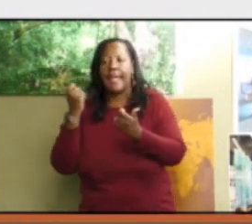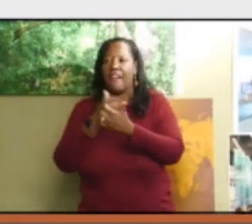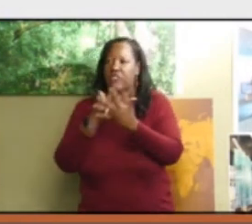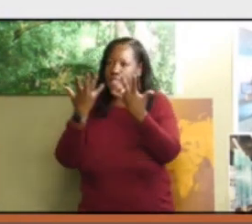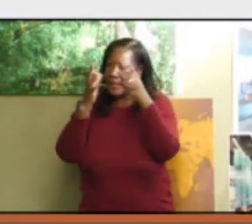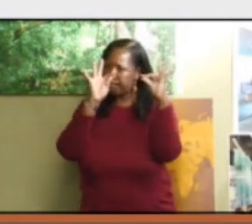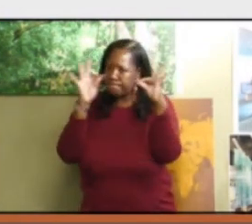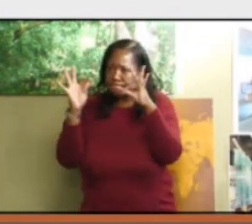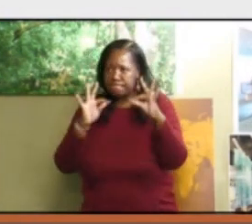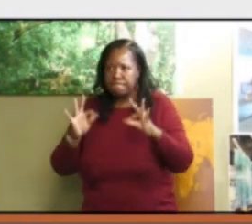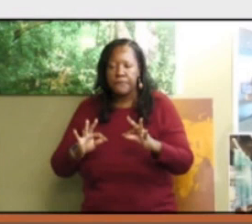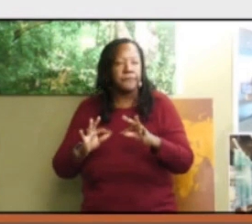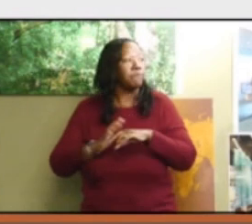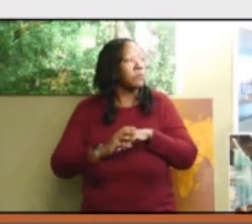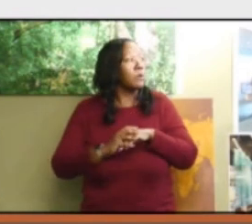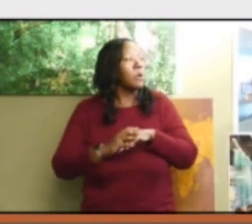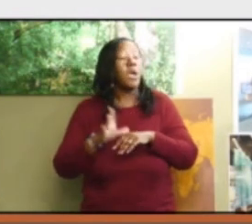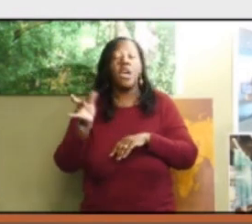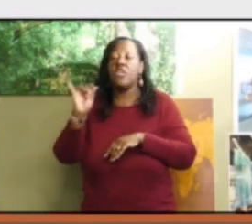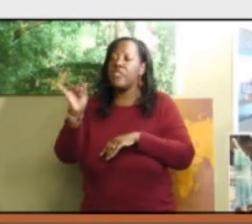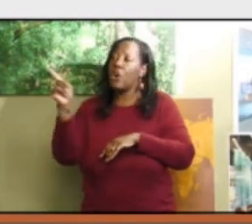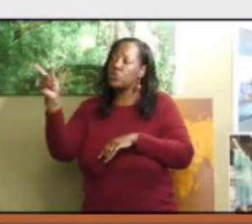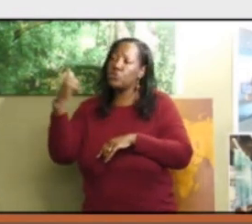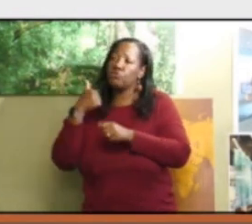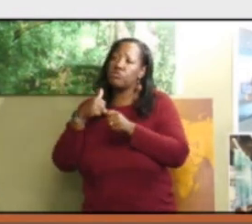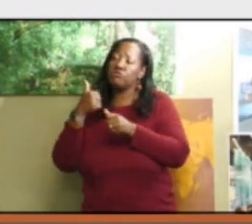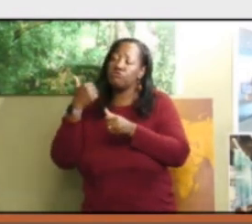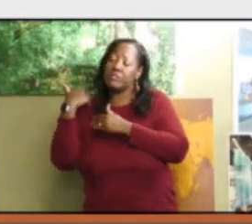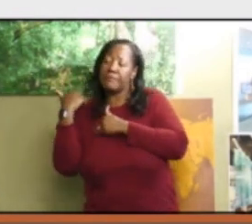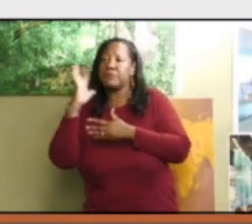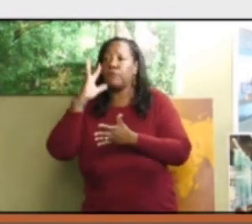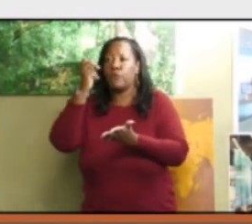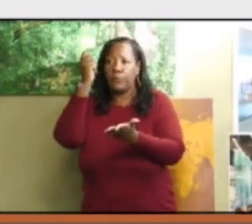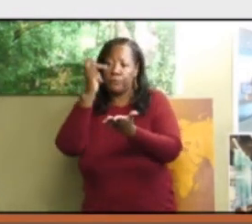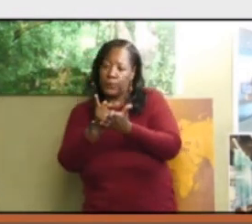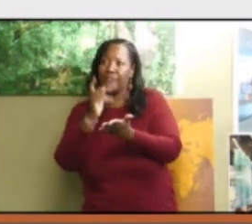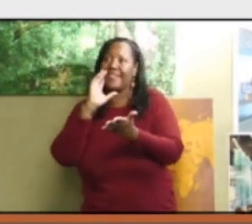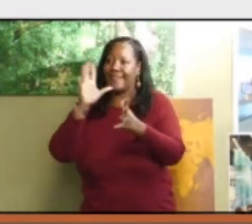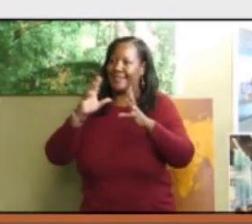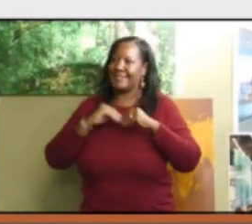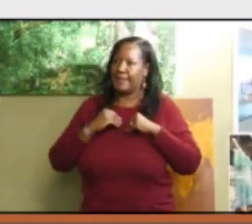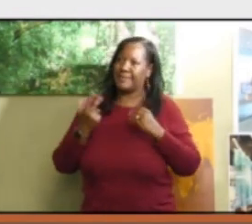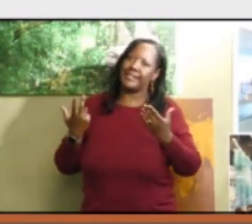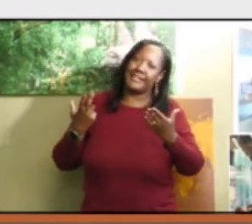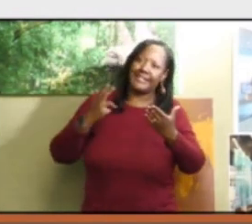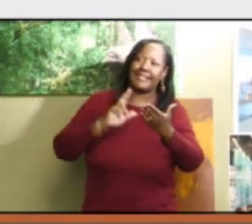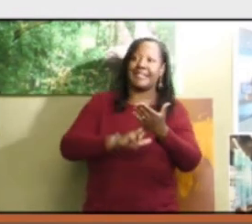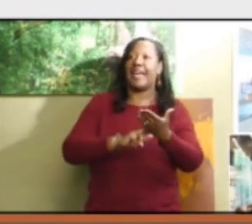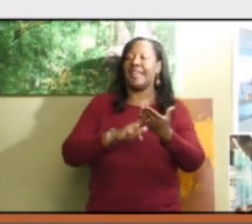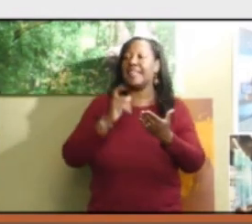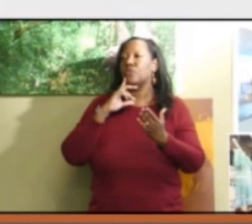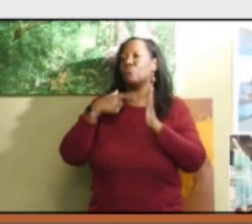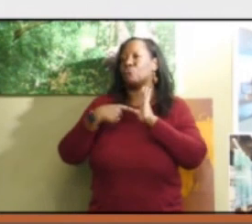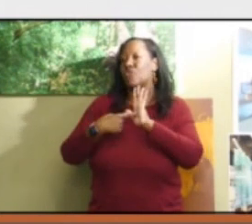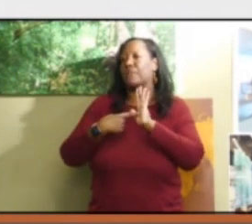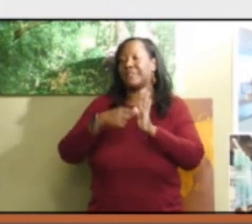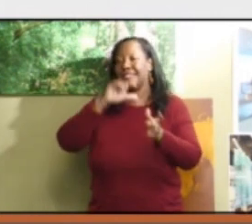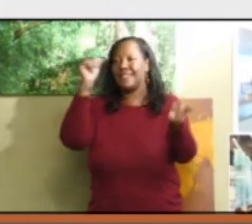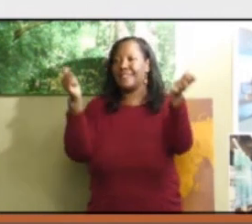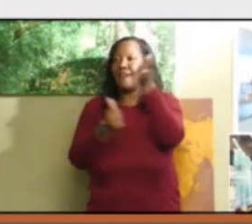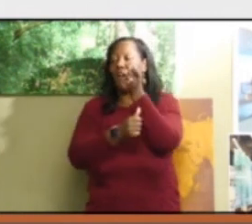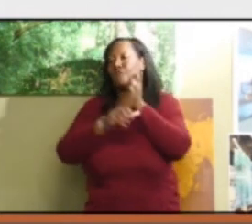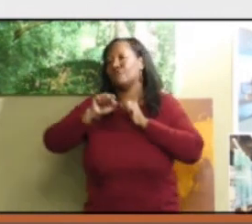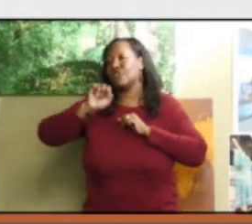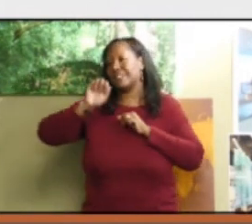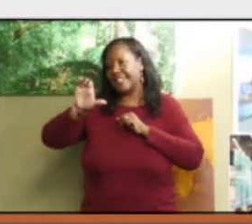are also responsible for approving and accepting and signing the agreement on behalf of the Undersecretary of Finance and Administration